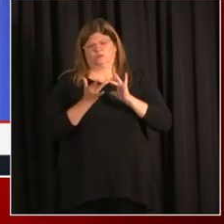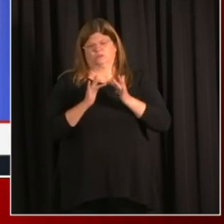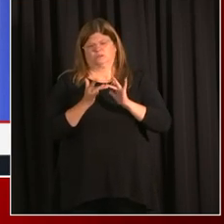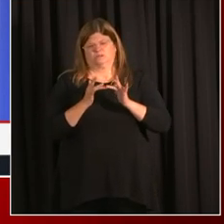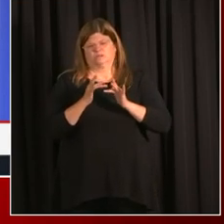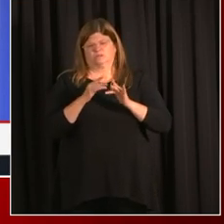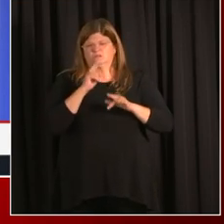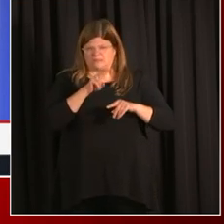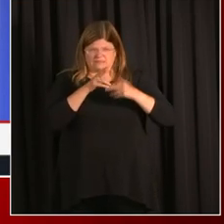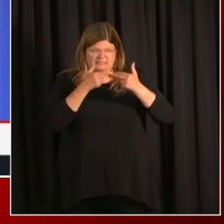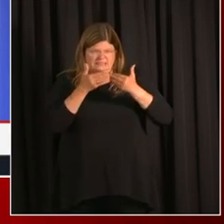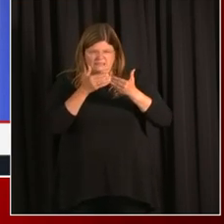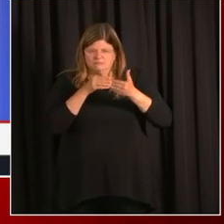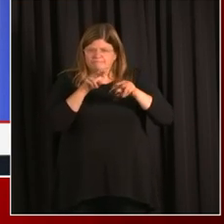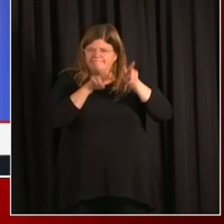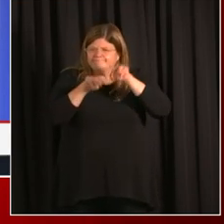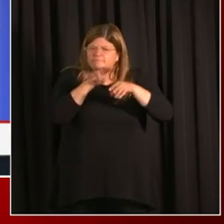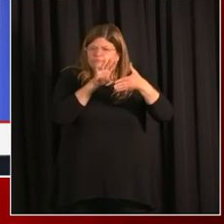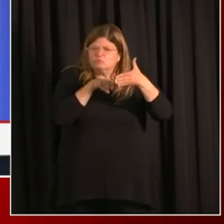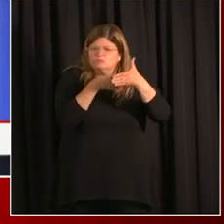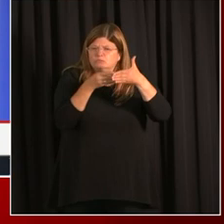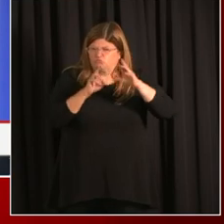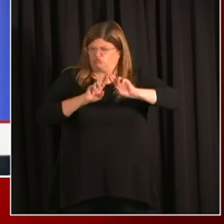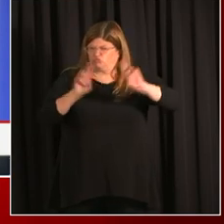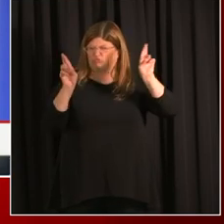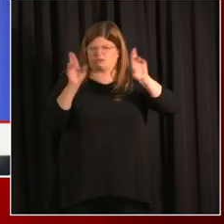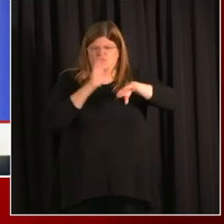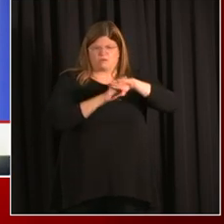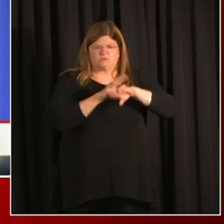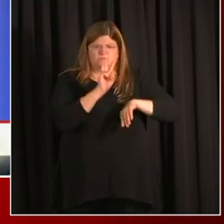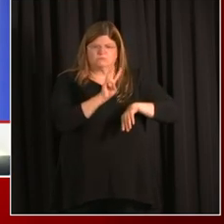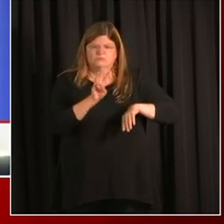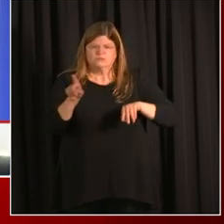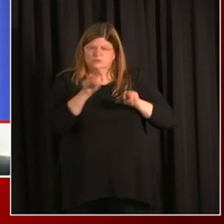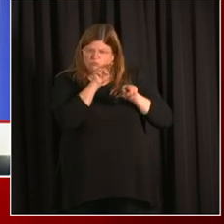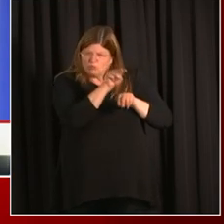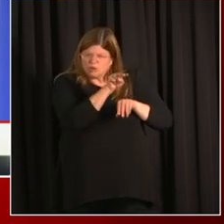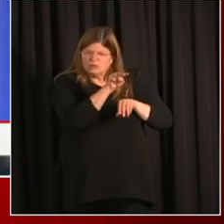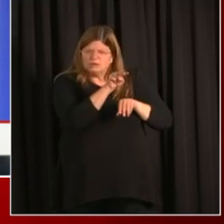very useful for residents. You will notice that we used to count days